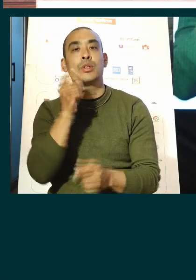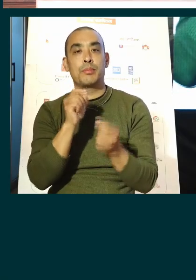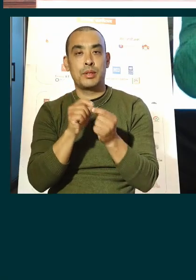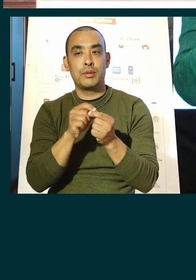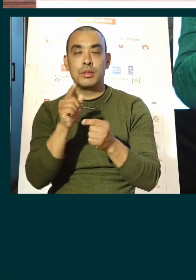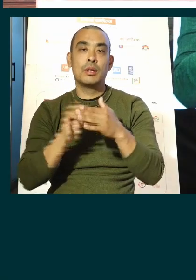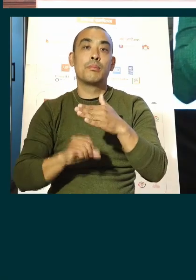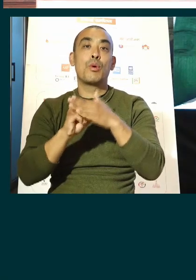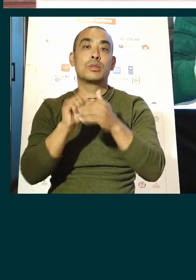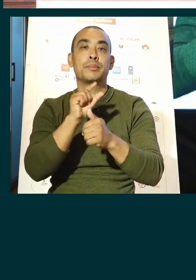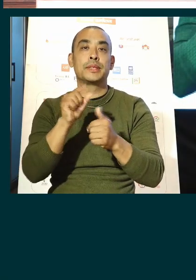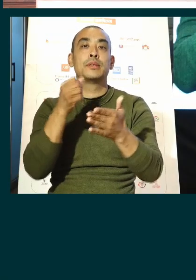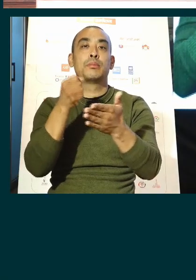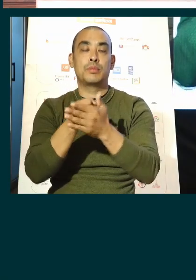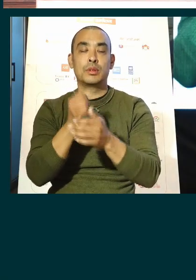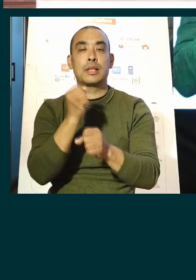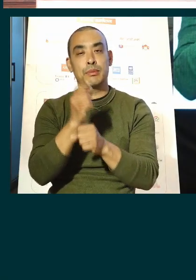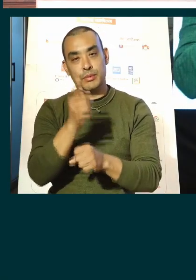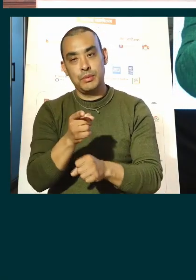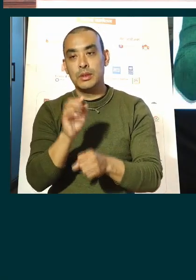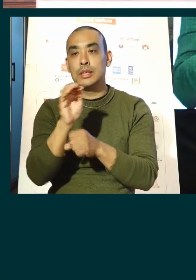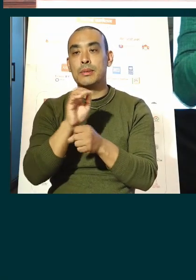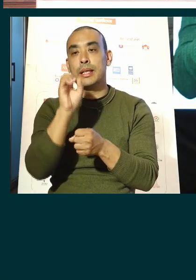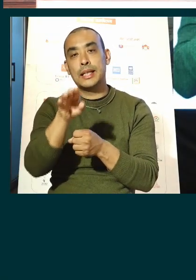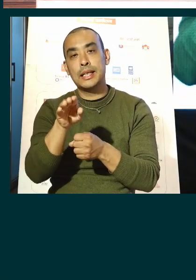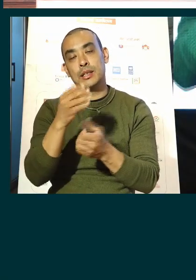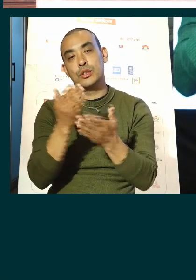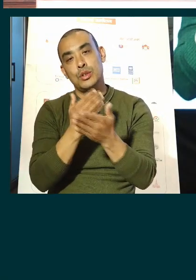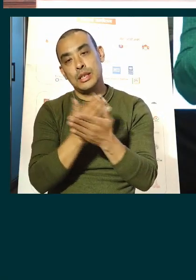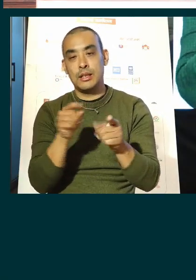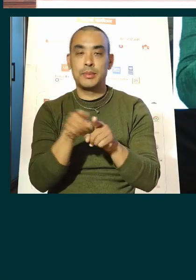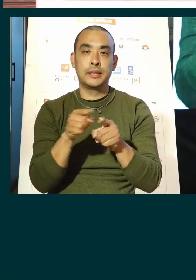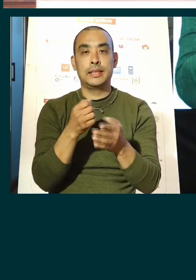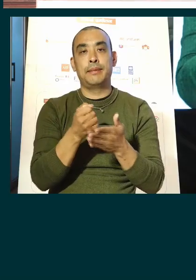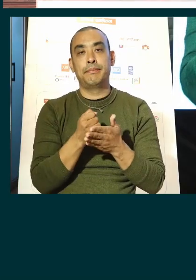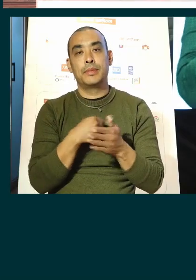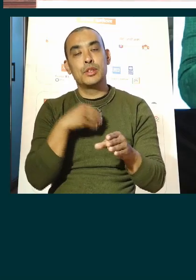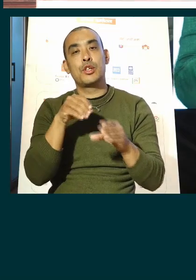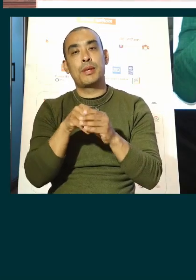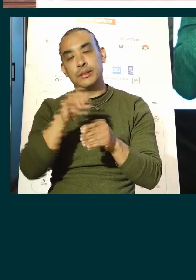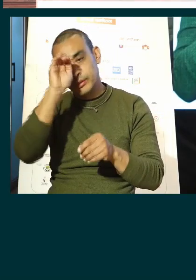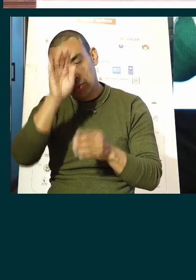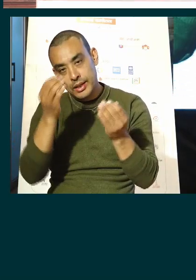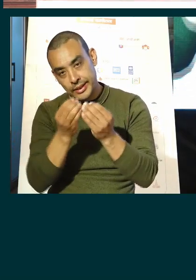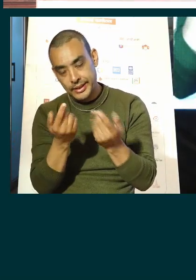access services. The service provider also joined us in the process, where they offered the correct